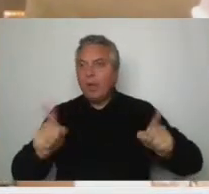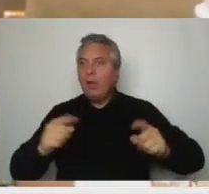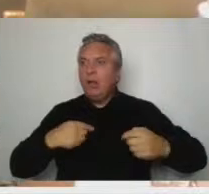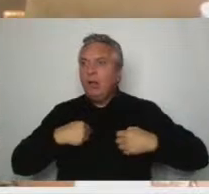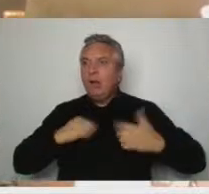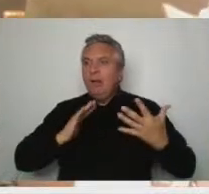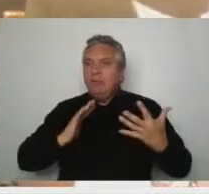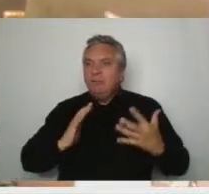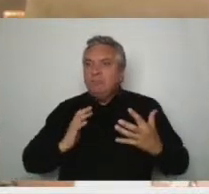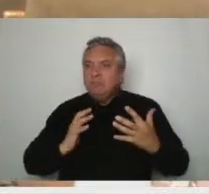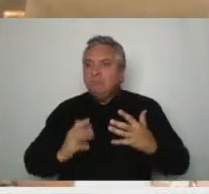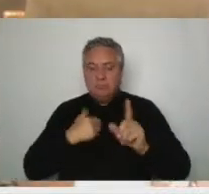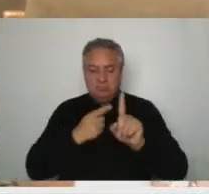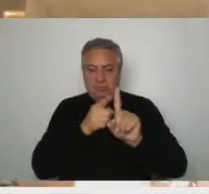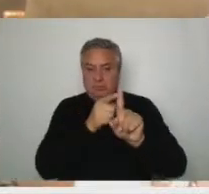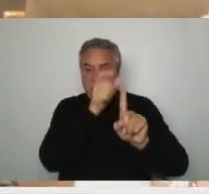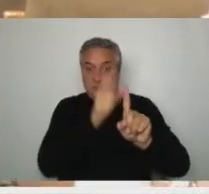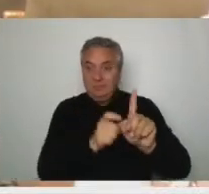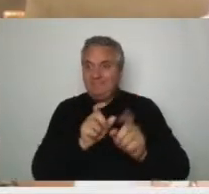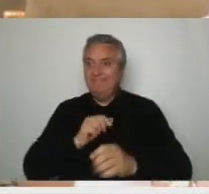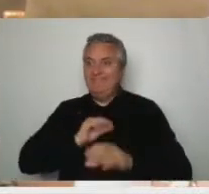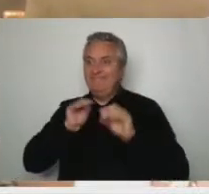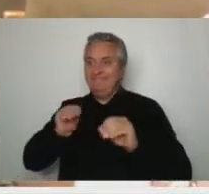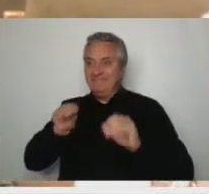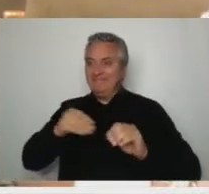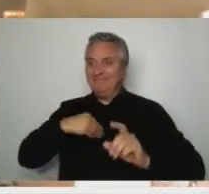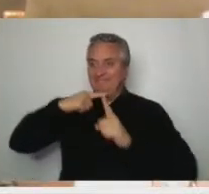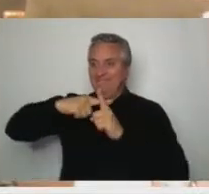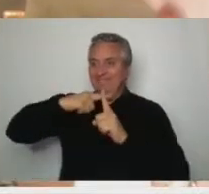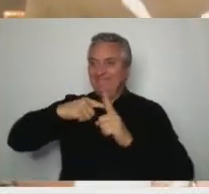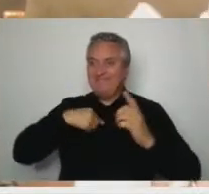starts breaking down. And so these